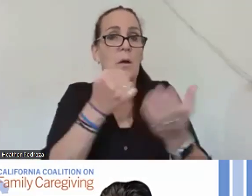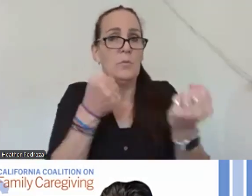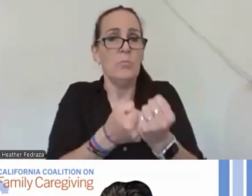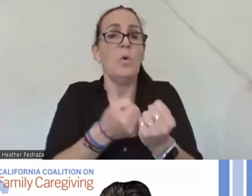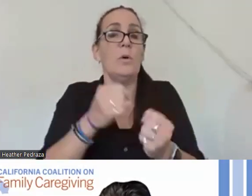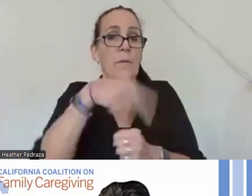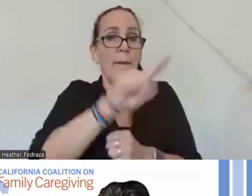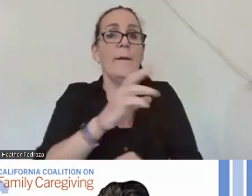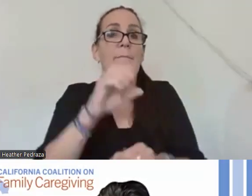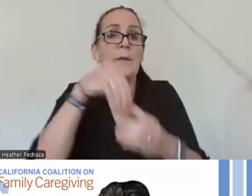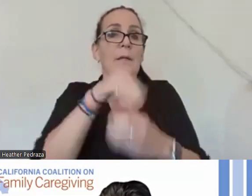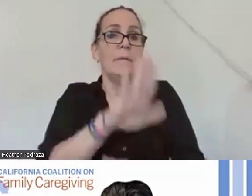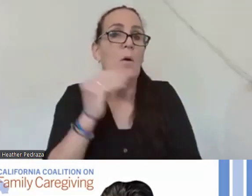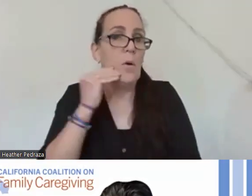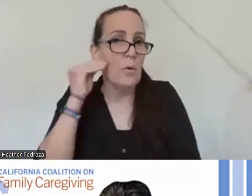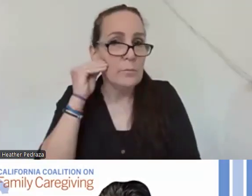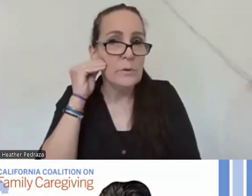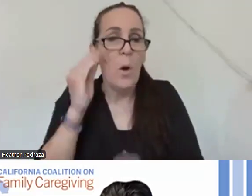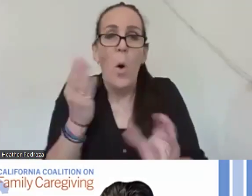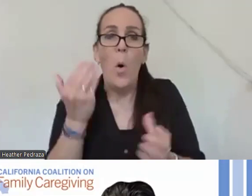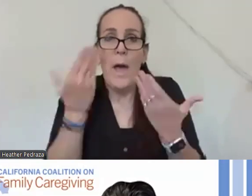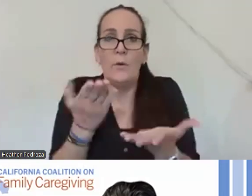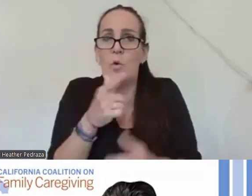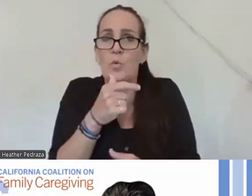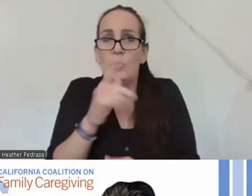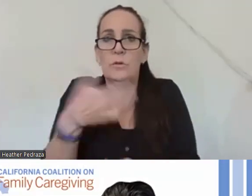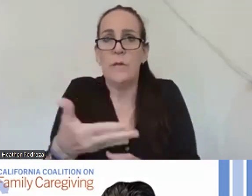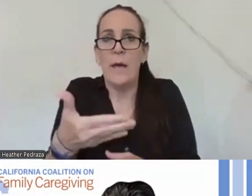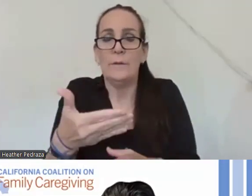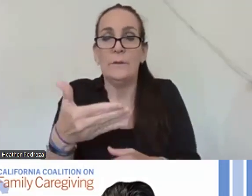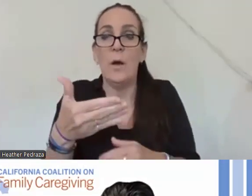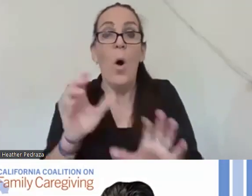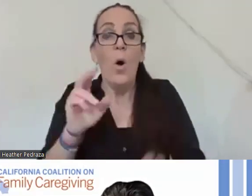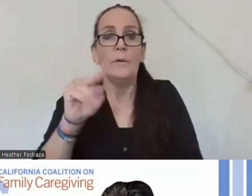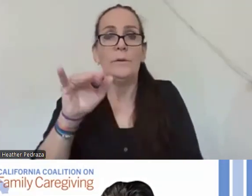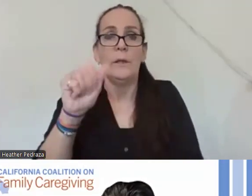And I'm not sure, Hagar, who I turn it over to. I believe Nina is next.